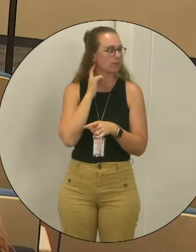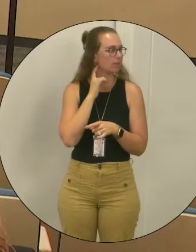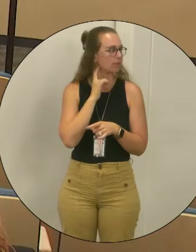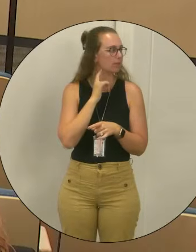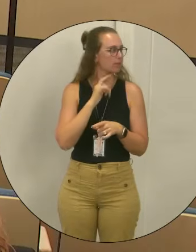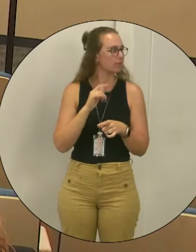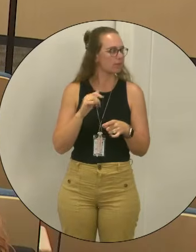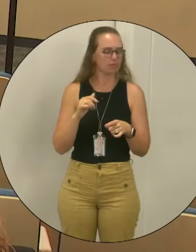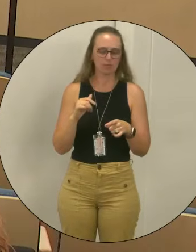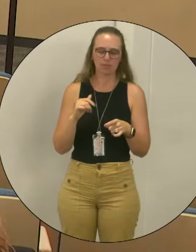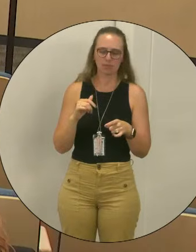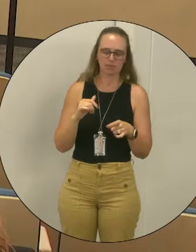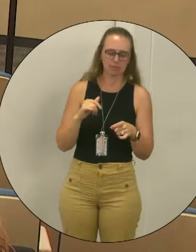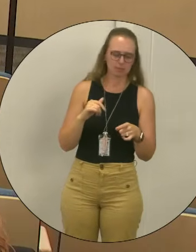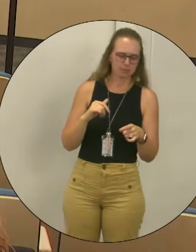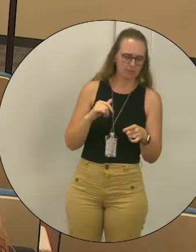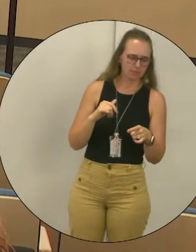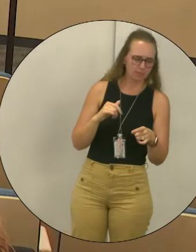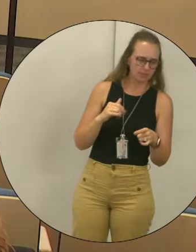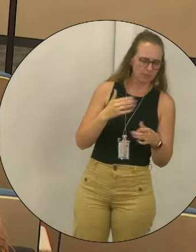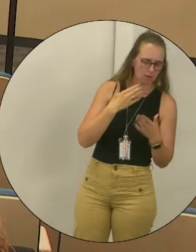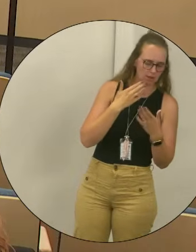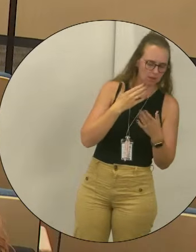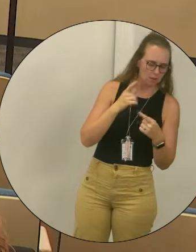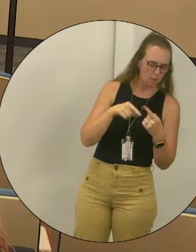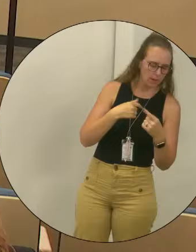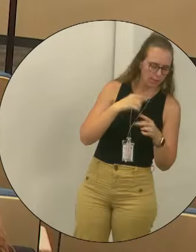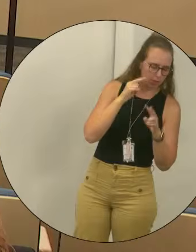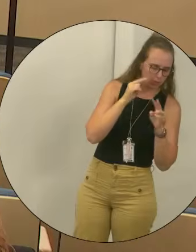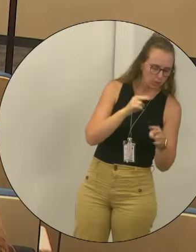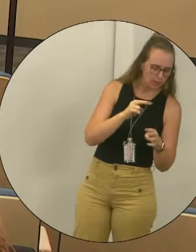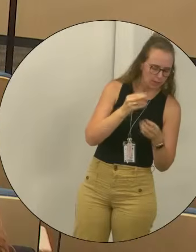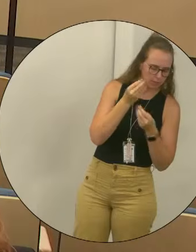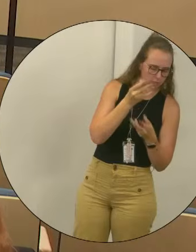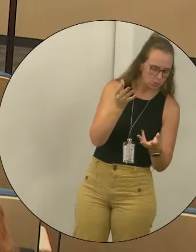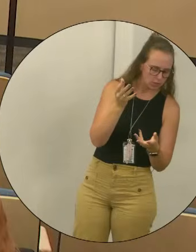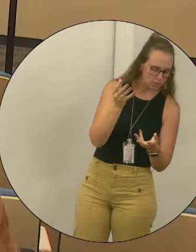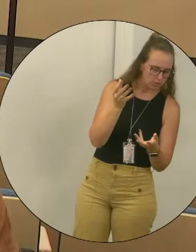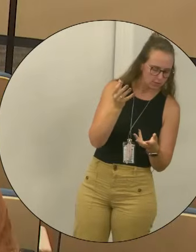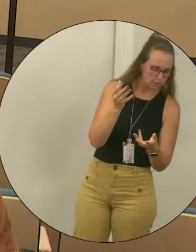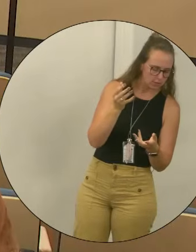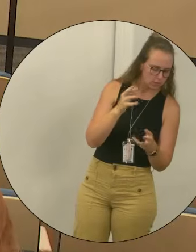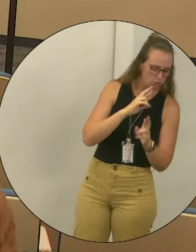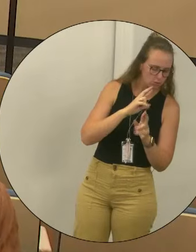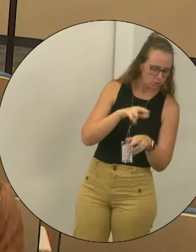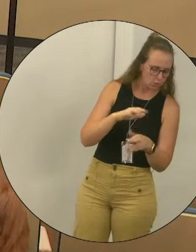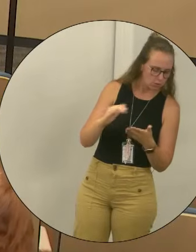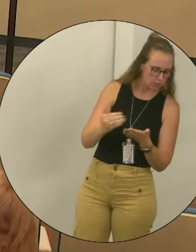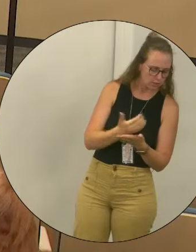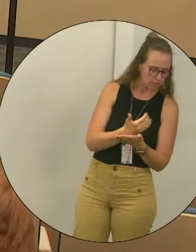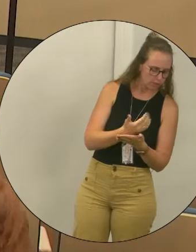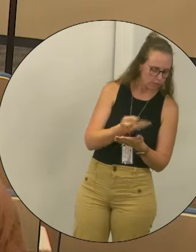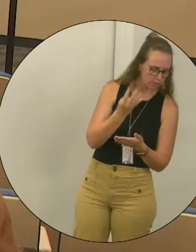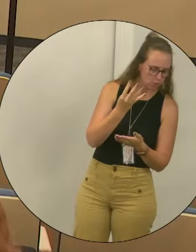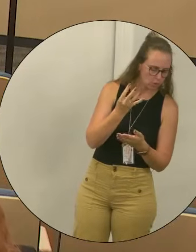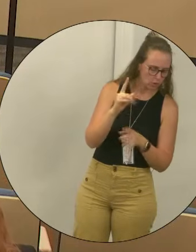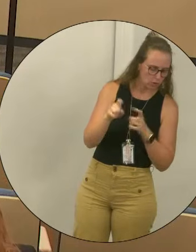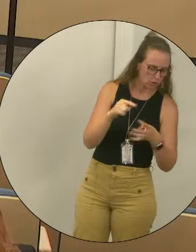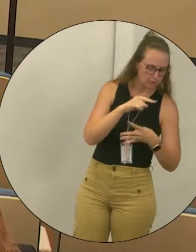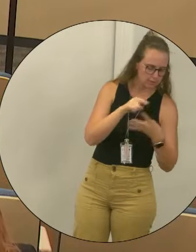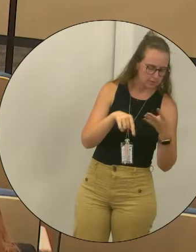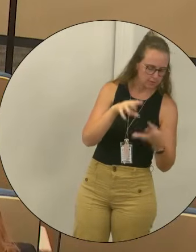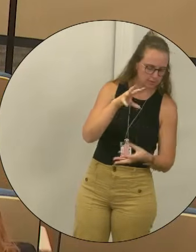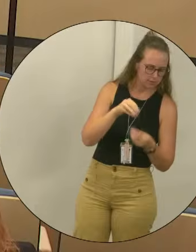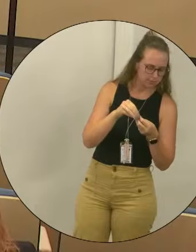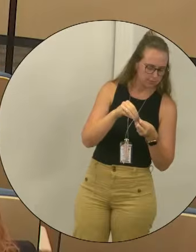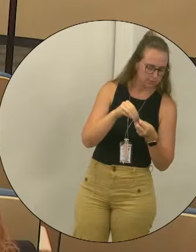So that's wonderful work. Thank you. So when I'm looking at the data, though, the results are a collective of those 4 questions, correct?